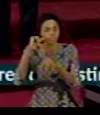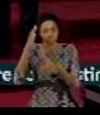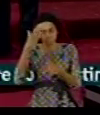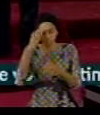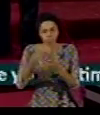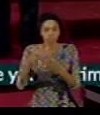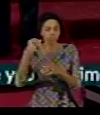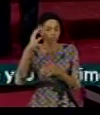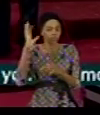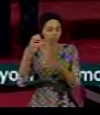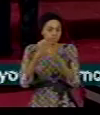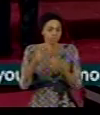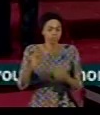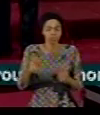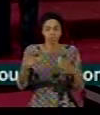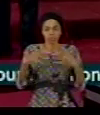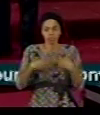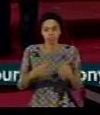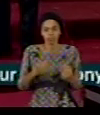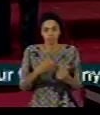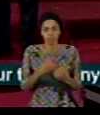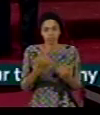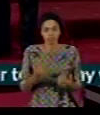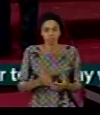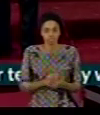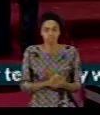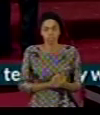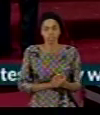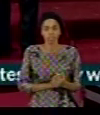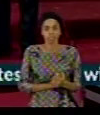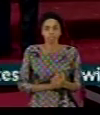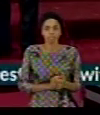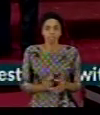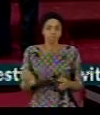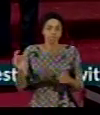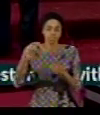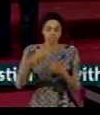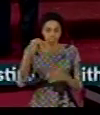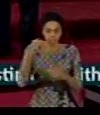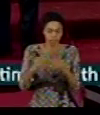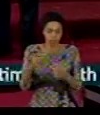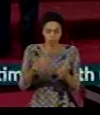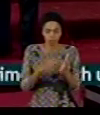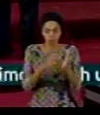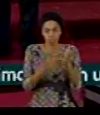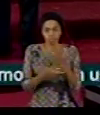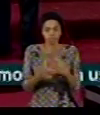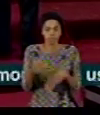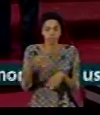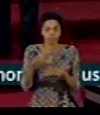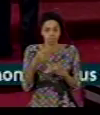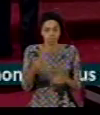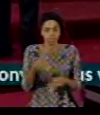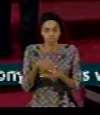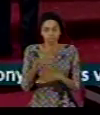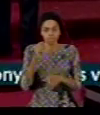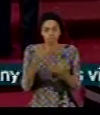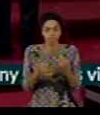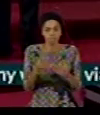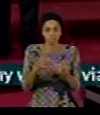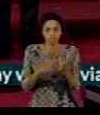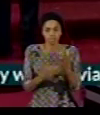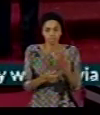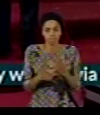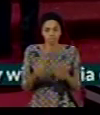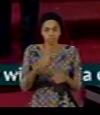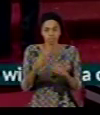will go. Sometimes we will go. They have dismissed. I say we must go till the end of this program. At the end of this program, even when I will go,